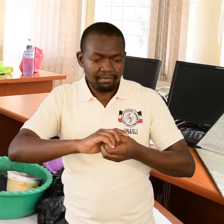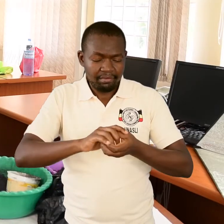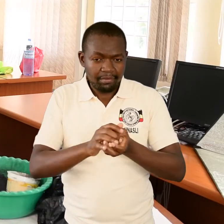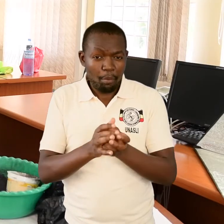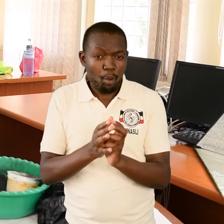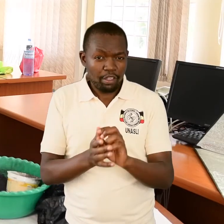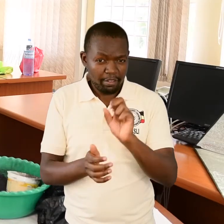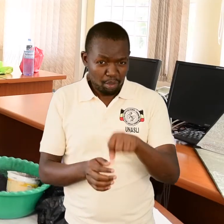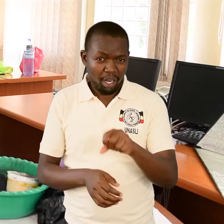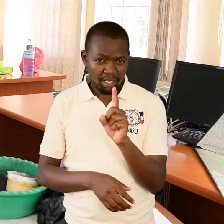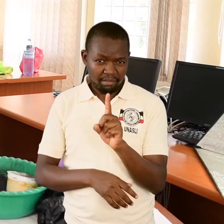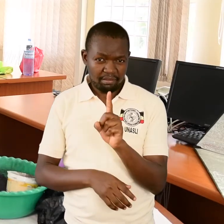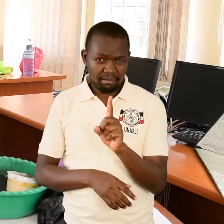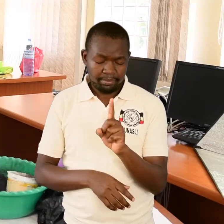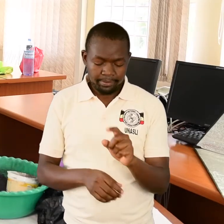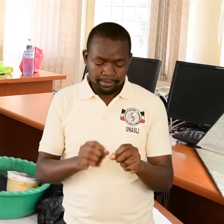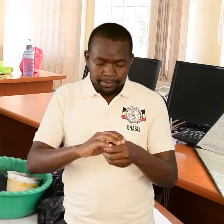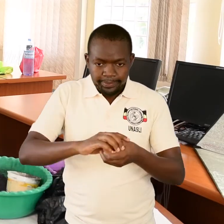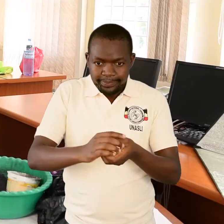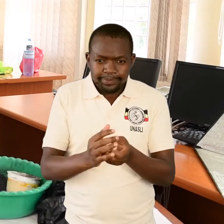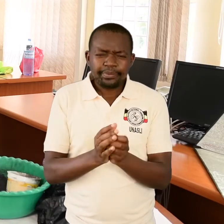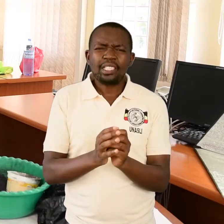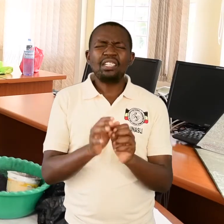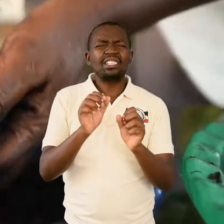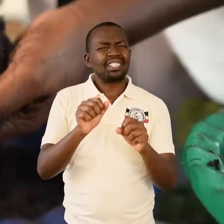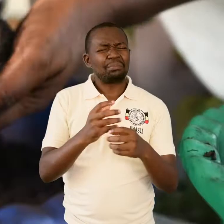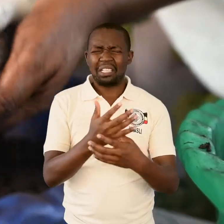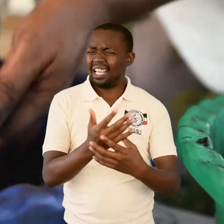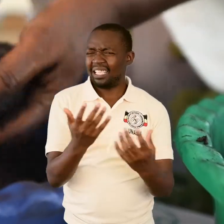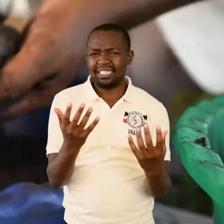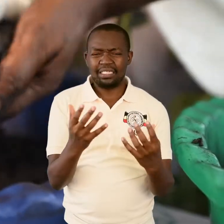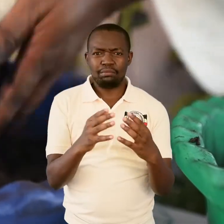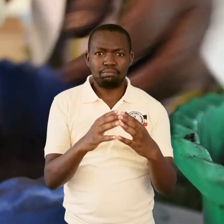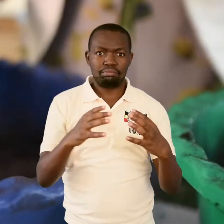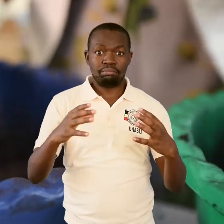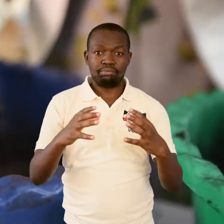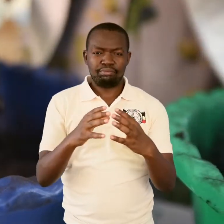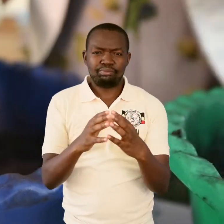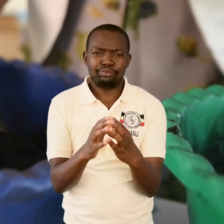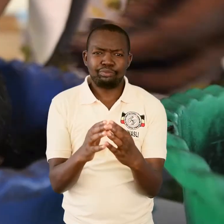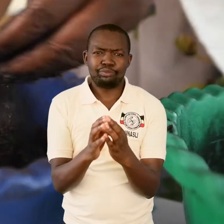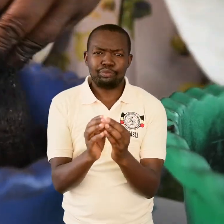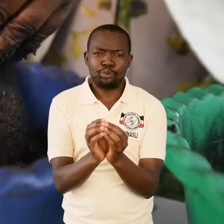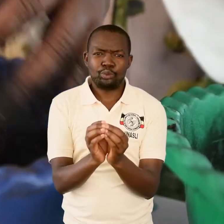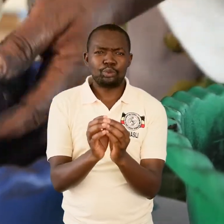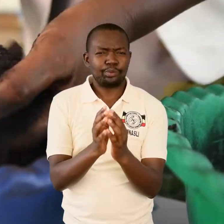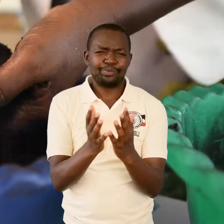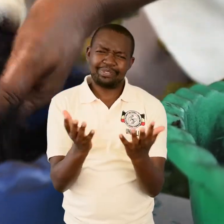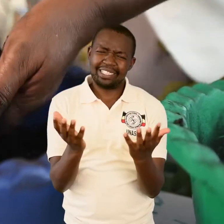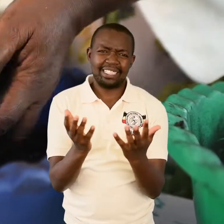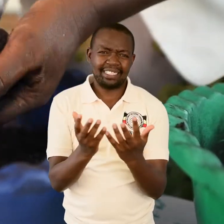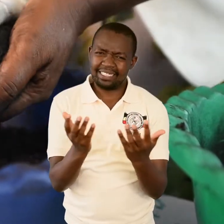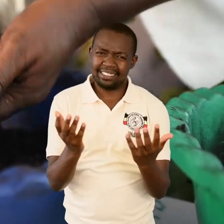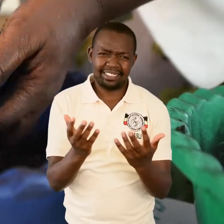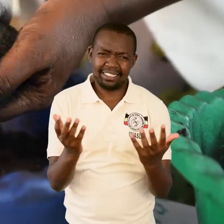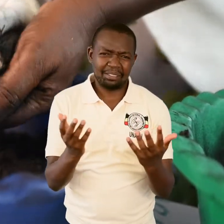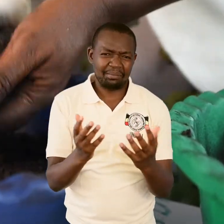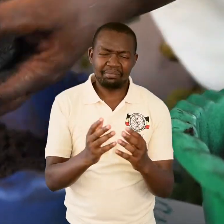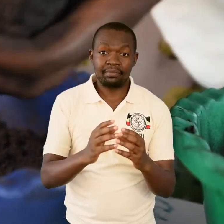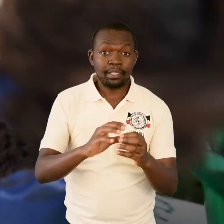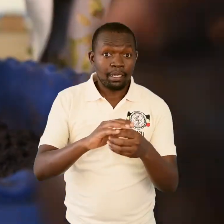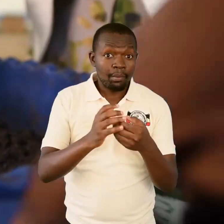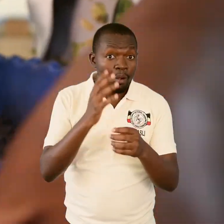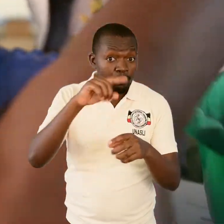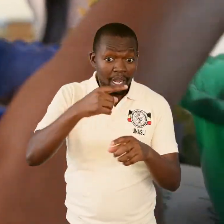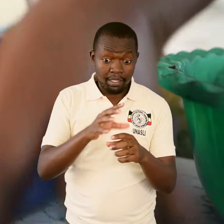moldable. You can make any size or any shape. After you have put together your